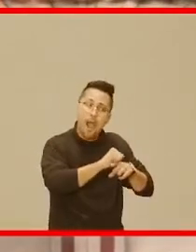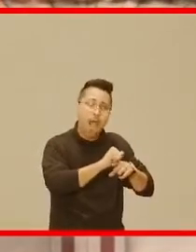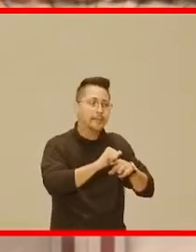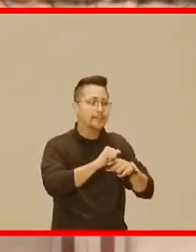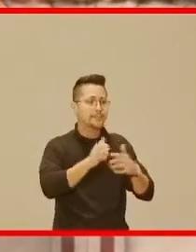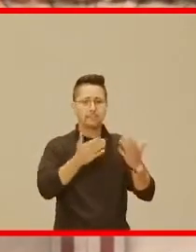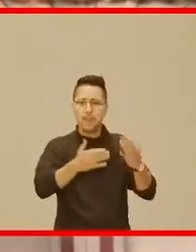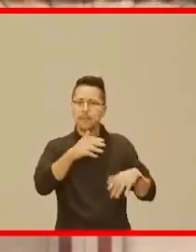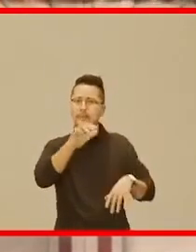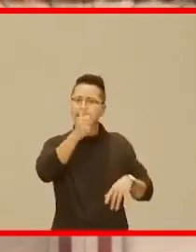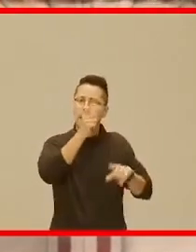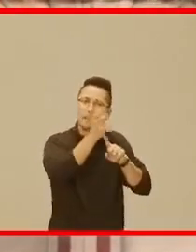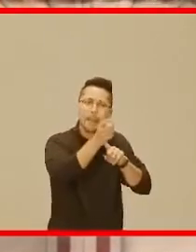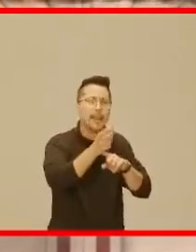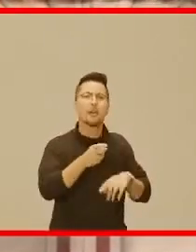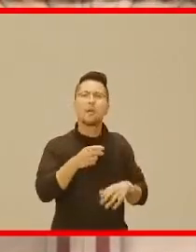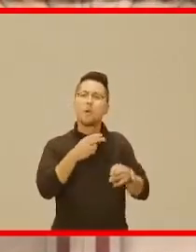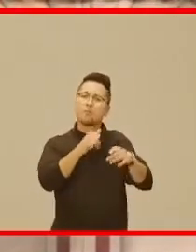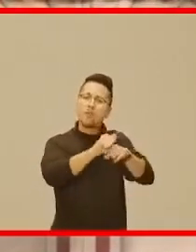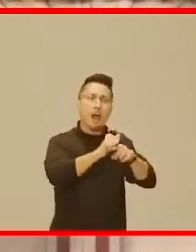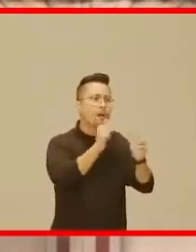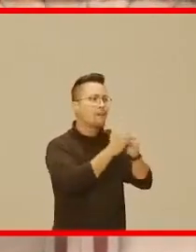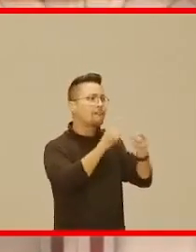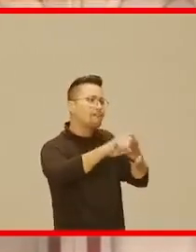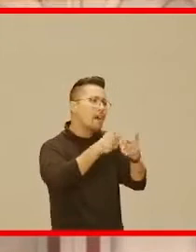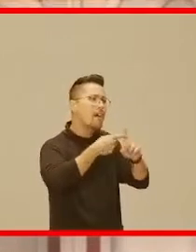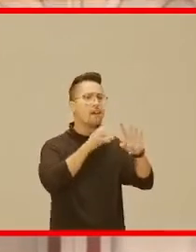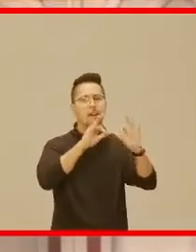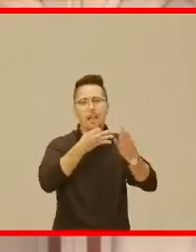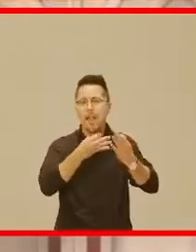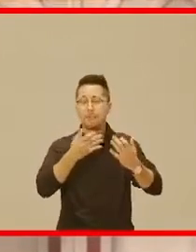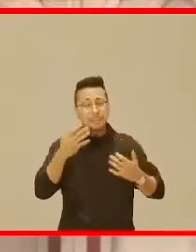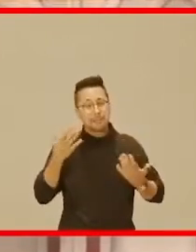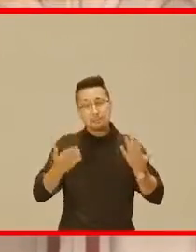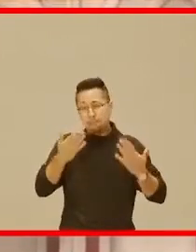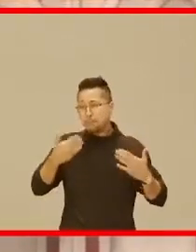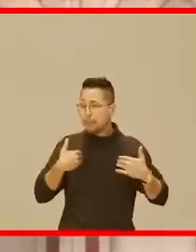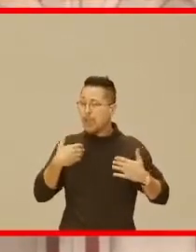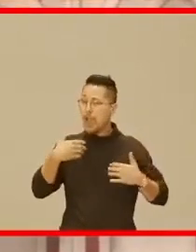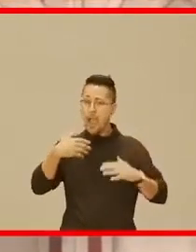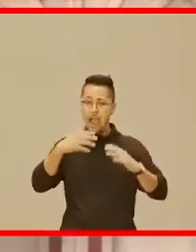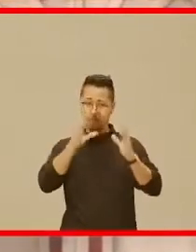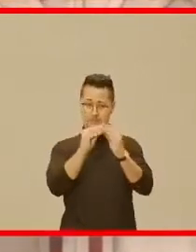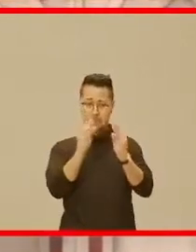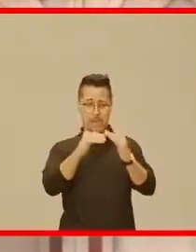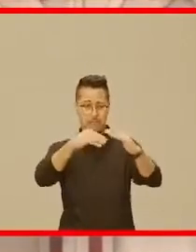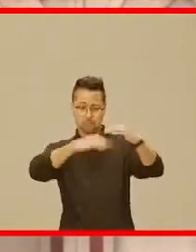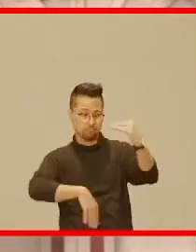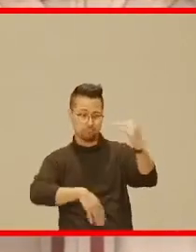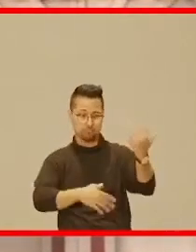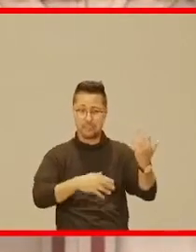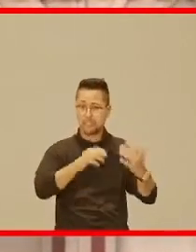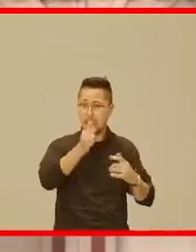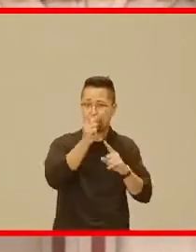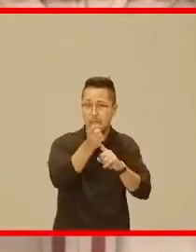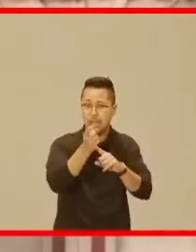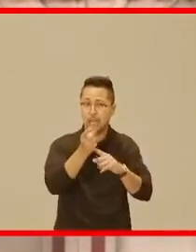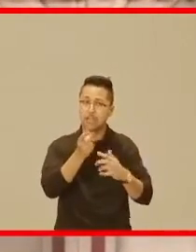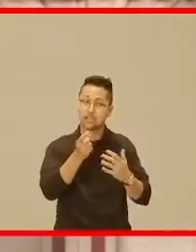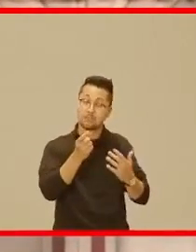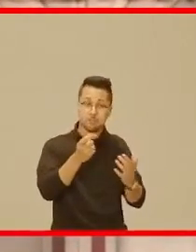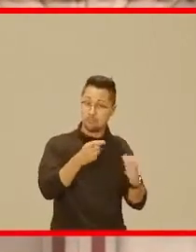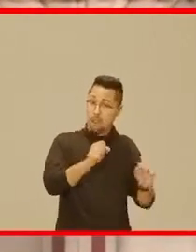your elevator speech. So maybe you have less than 10 minutes. Right. In session, maybe you have 2 minutes. But in the off session, you